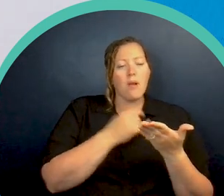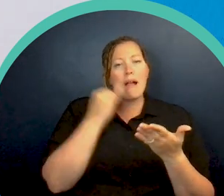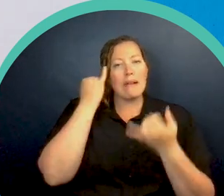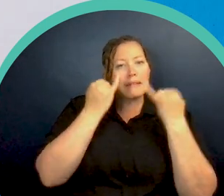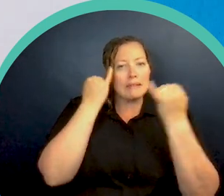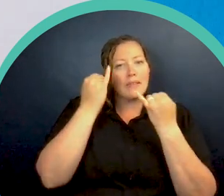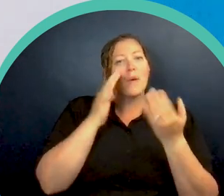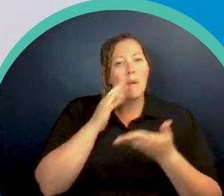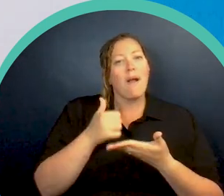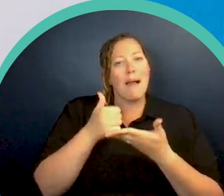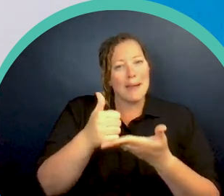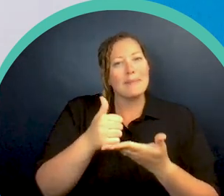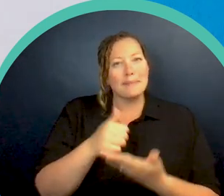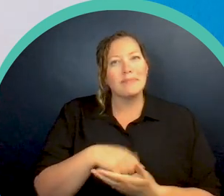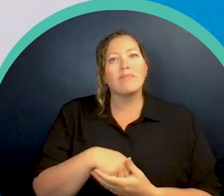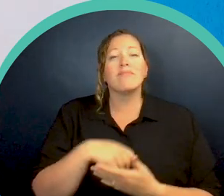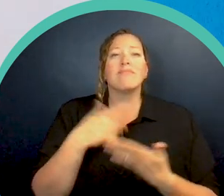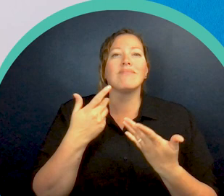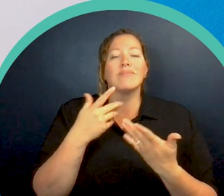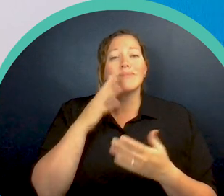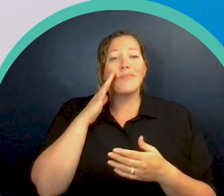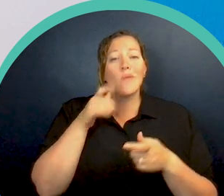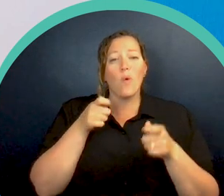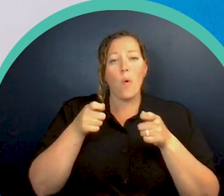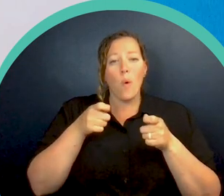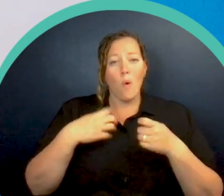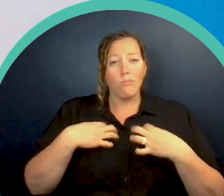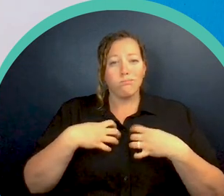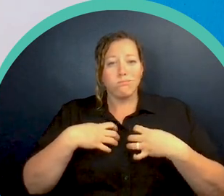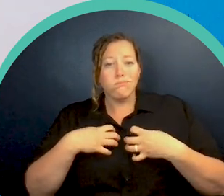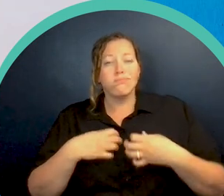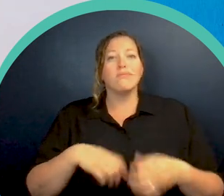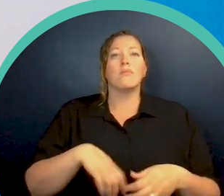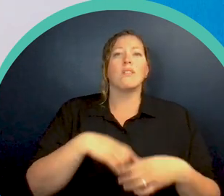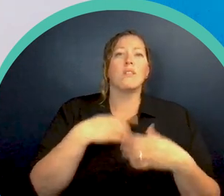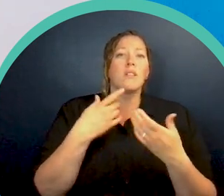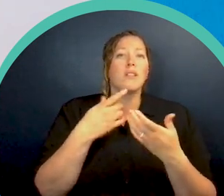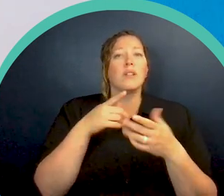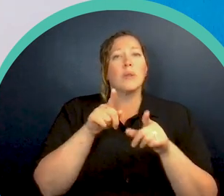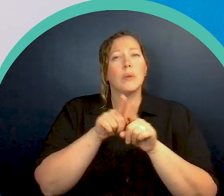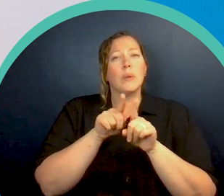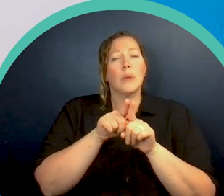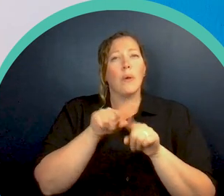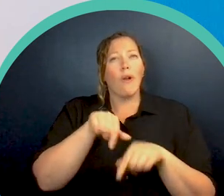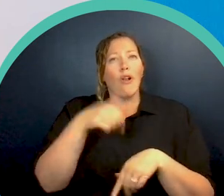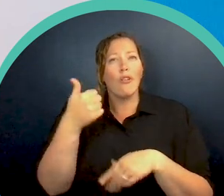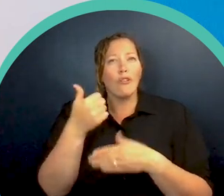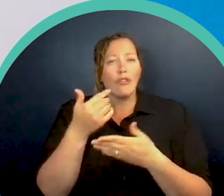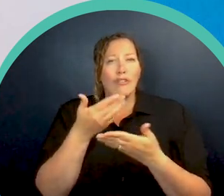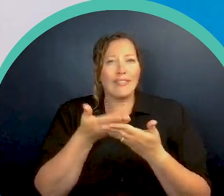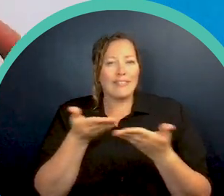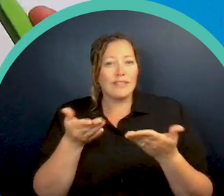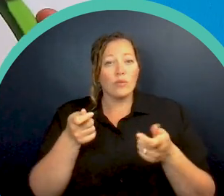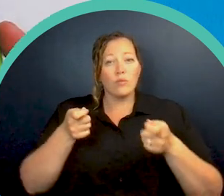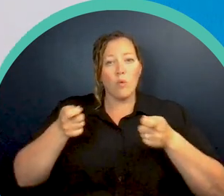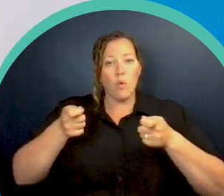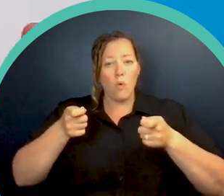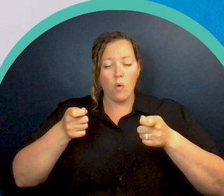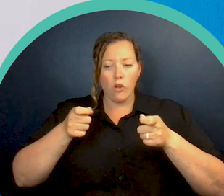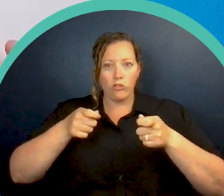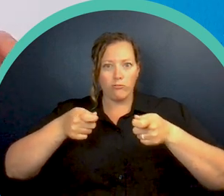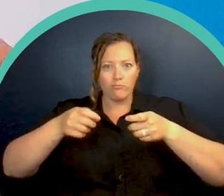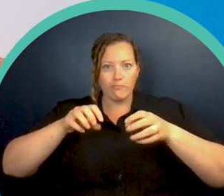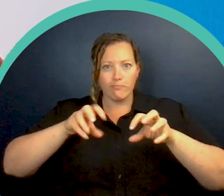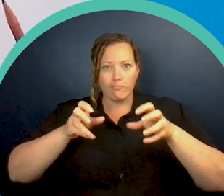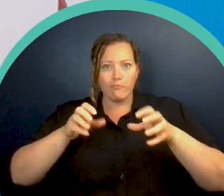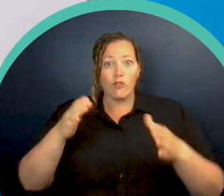got some control panels, some eyes, some arms, things like that. You can even sketch out